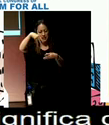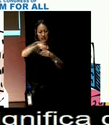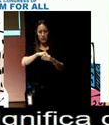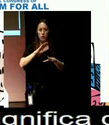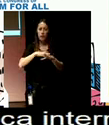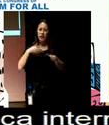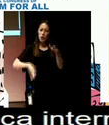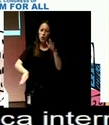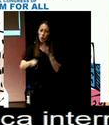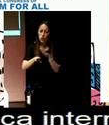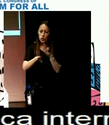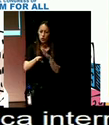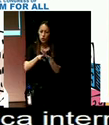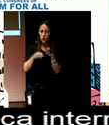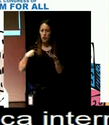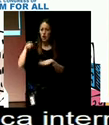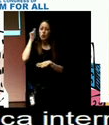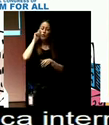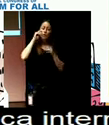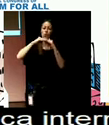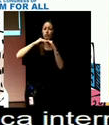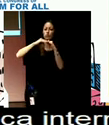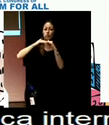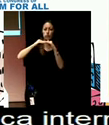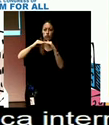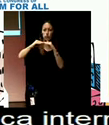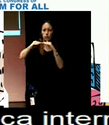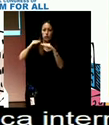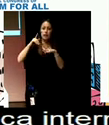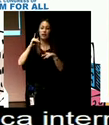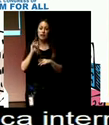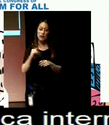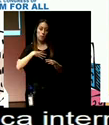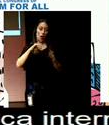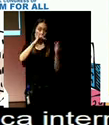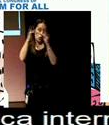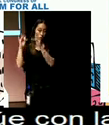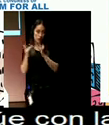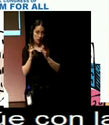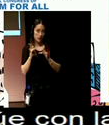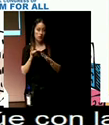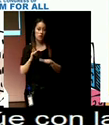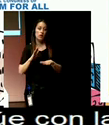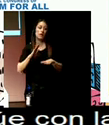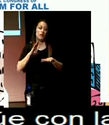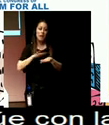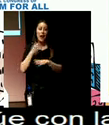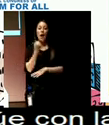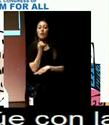survival, whilst supporting the main target groups and without affecting the